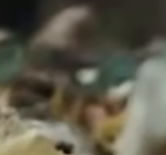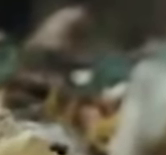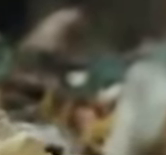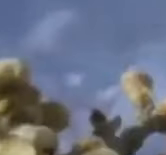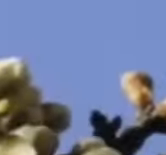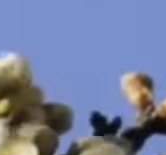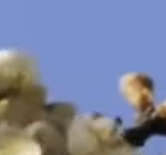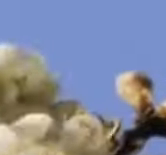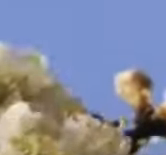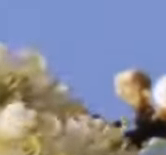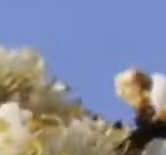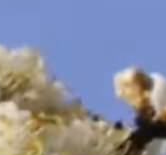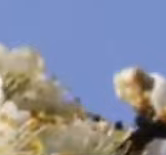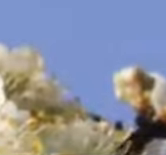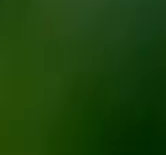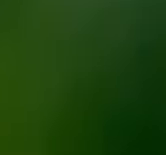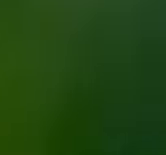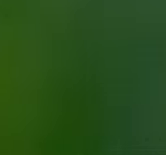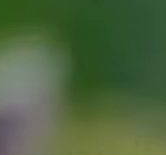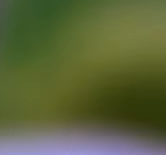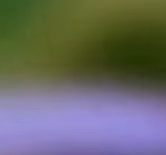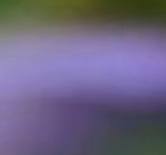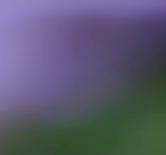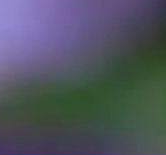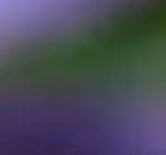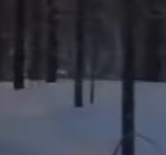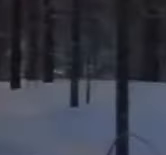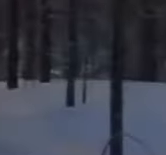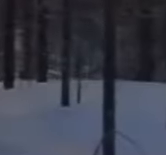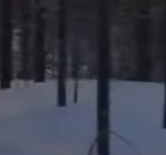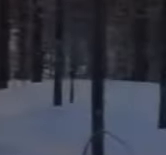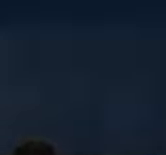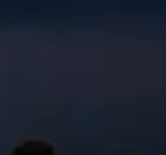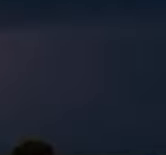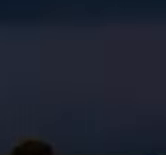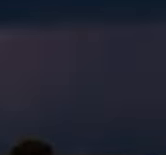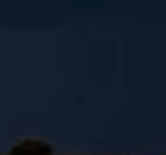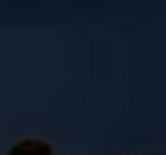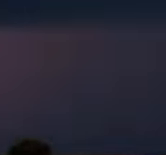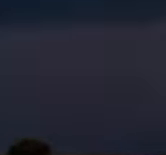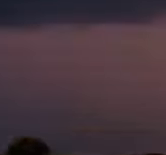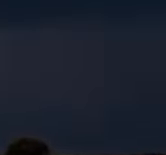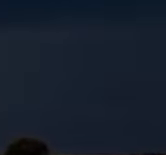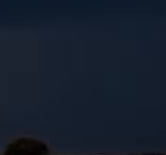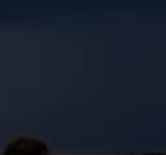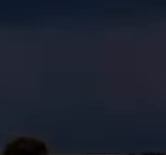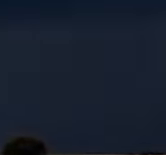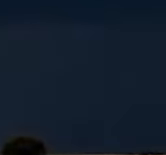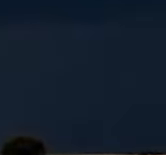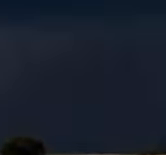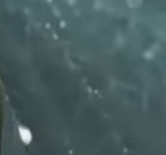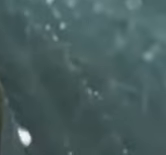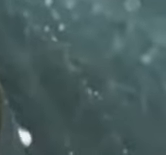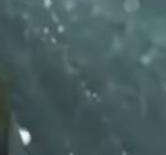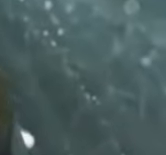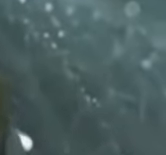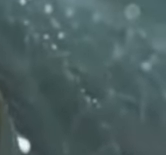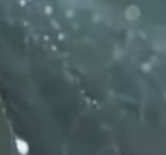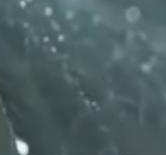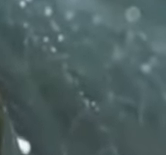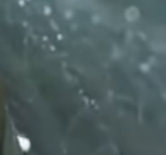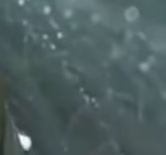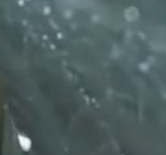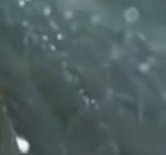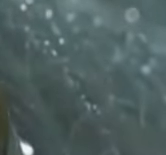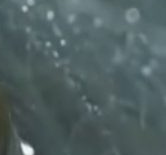Simo Selitulu nletholwa baka MTN Business. Noma simo selitulu senjani, iMTN Business ikhona ukusiza